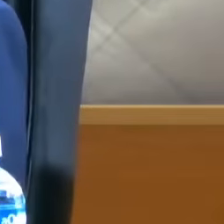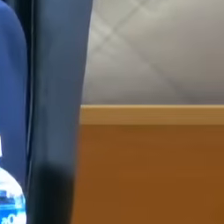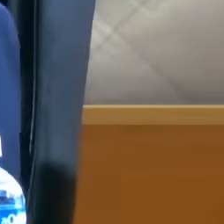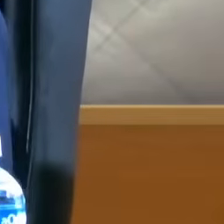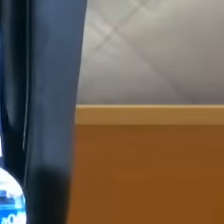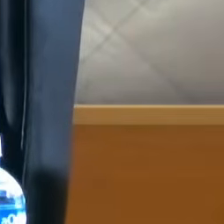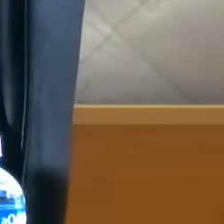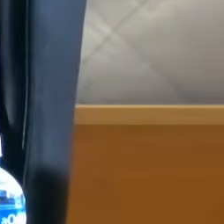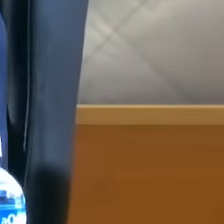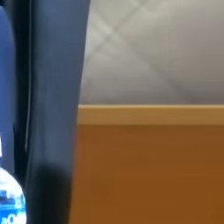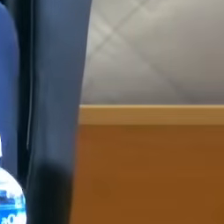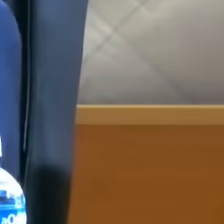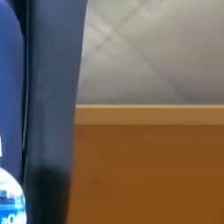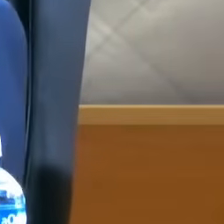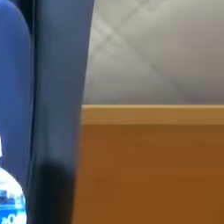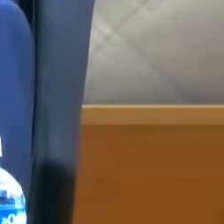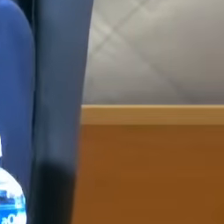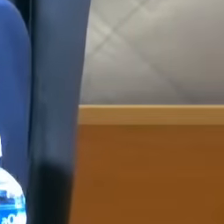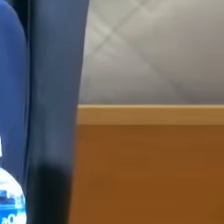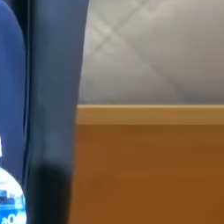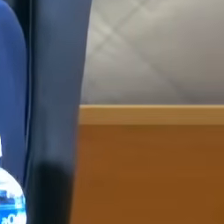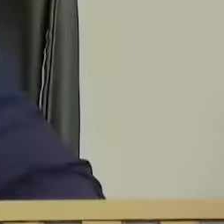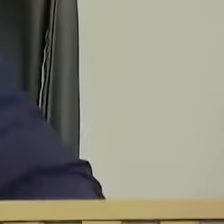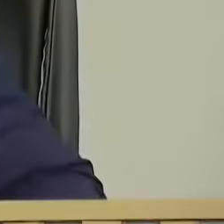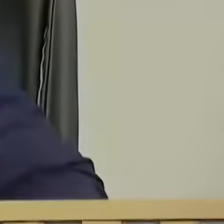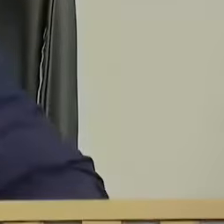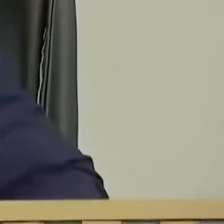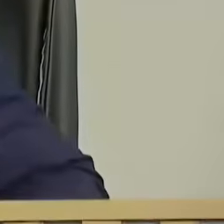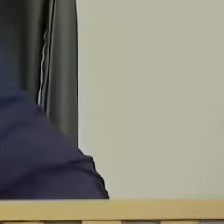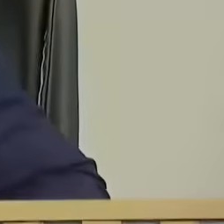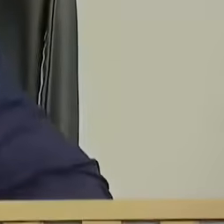What exactly was the National Steering Committee?